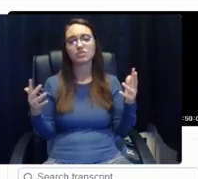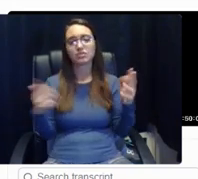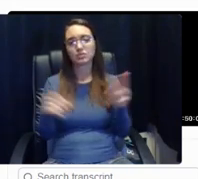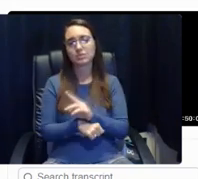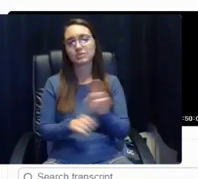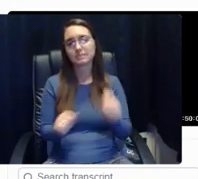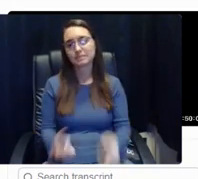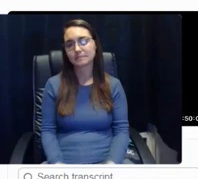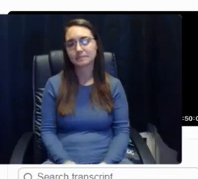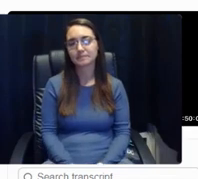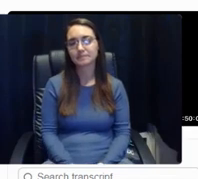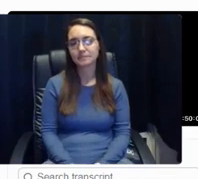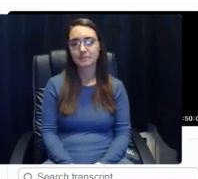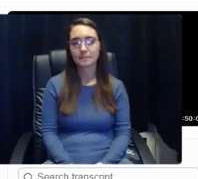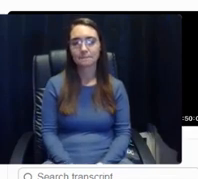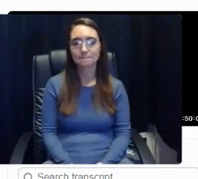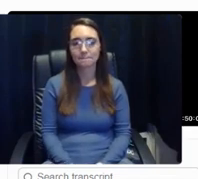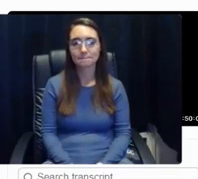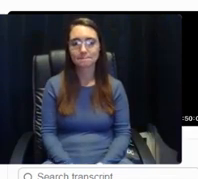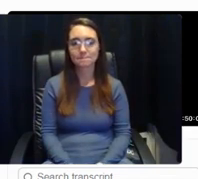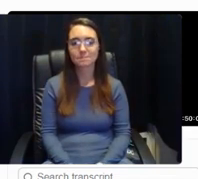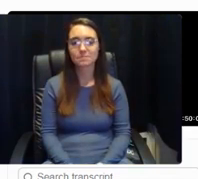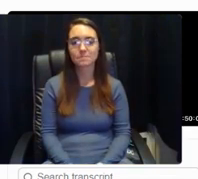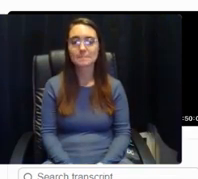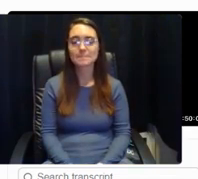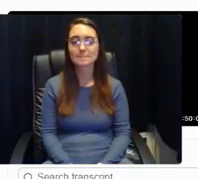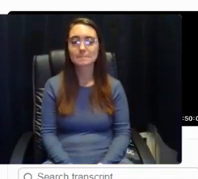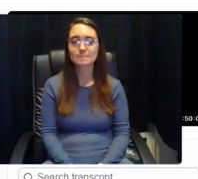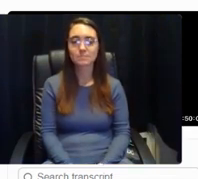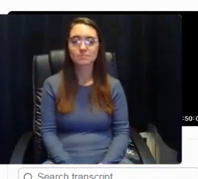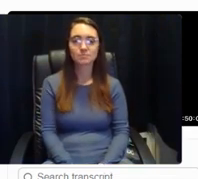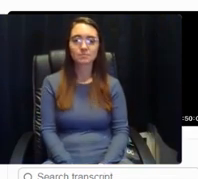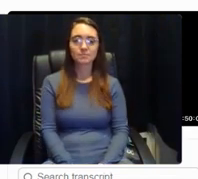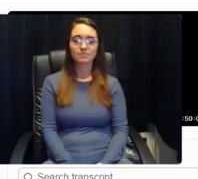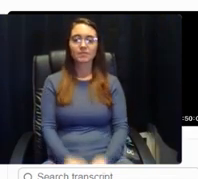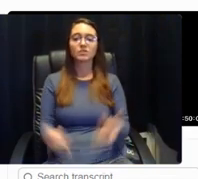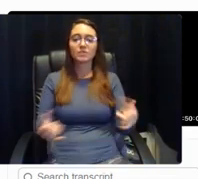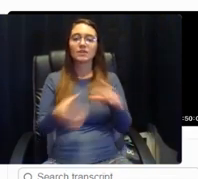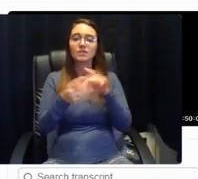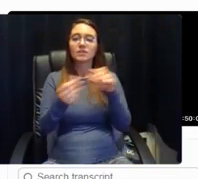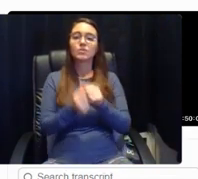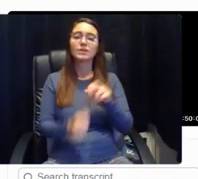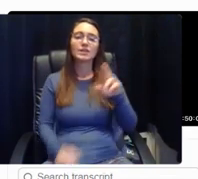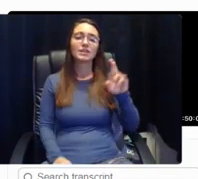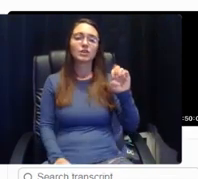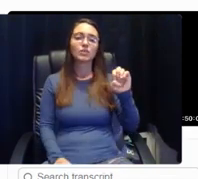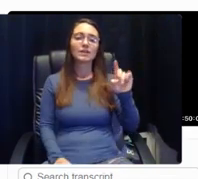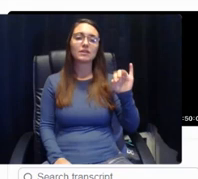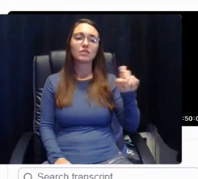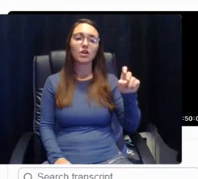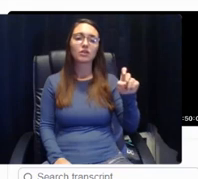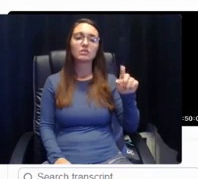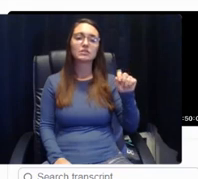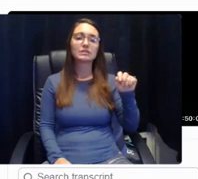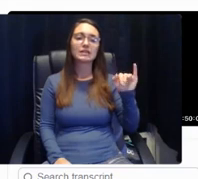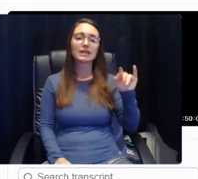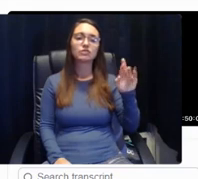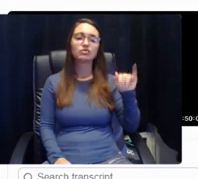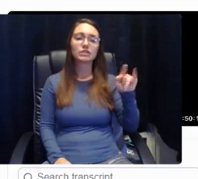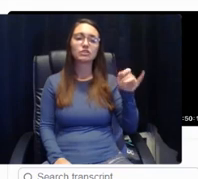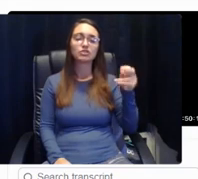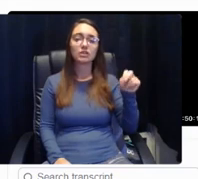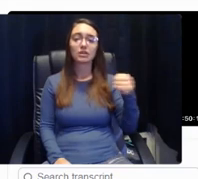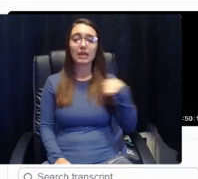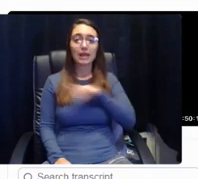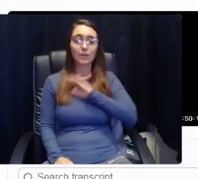but what we're doing here in the redox titrations, our aim is to find